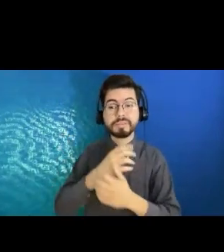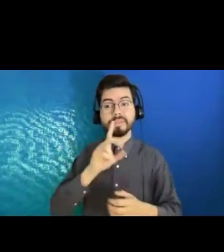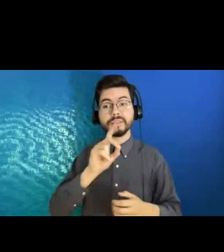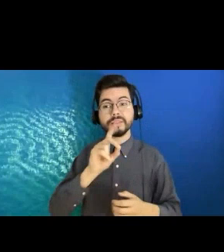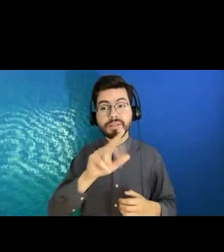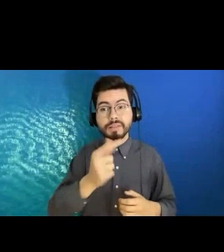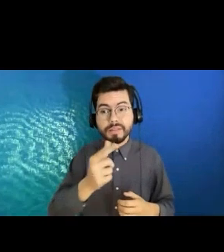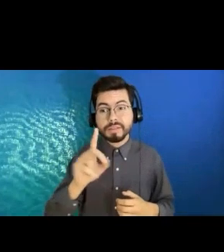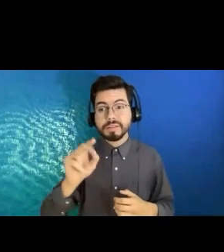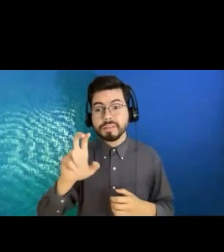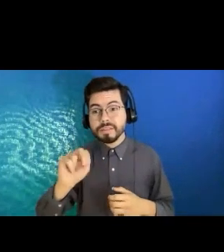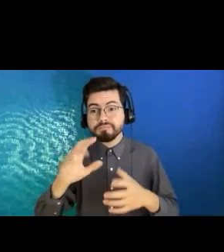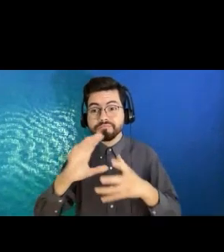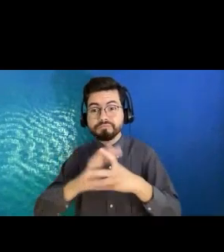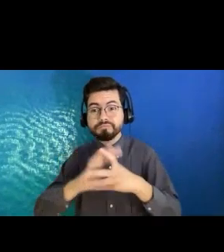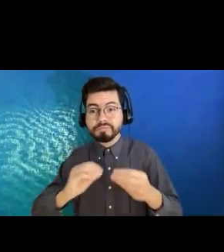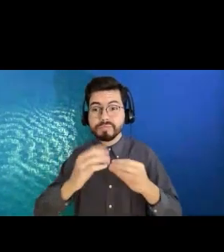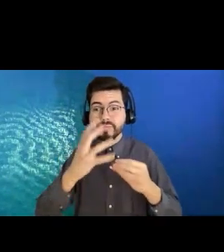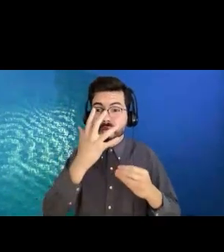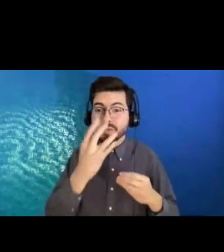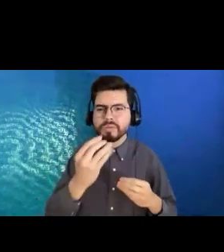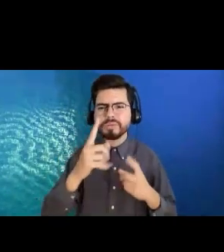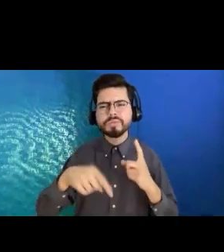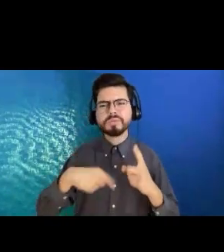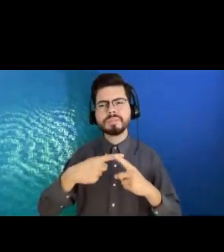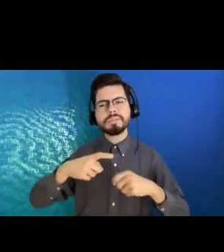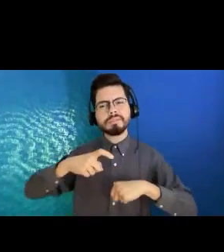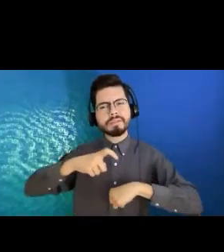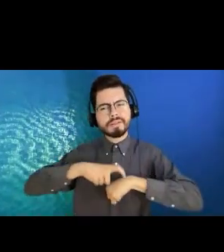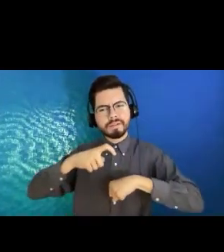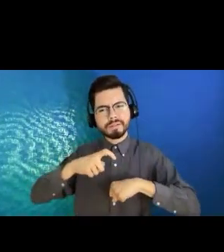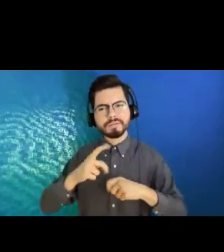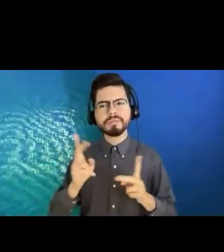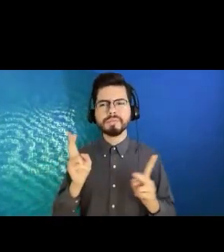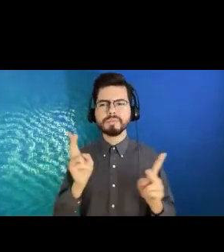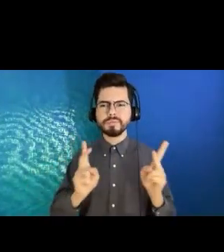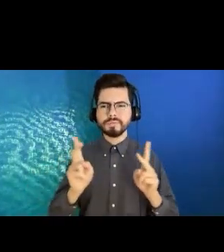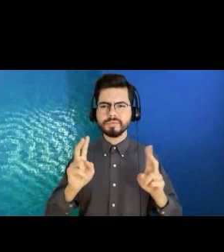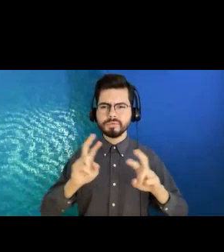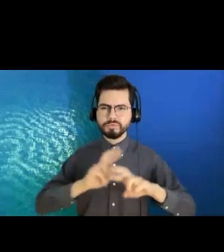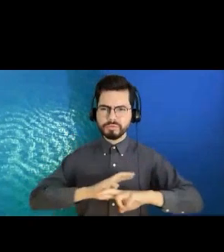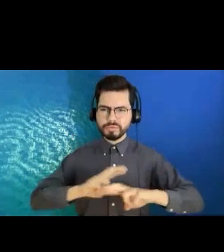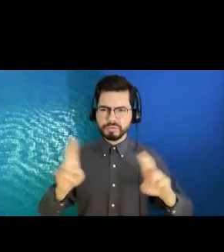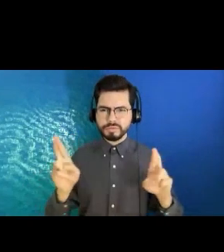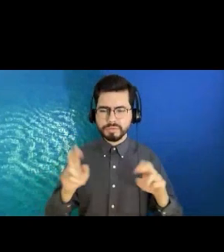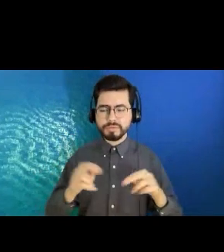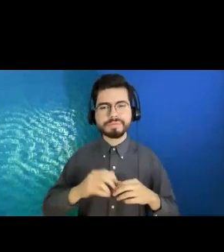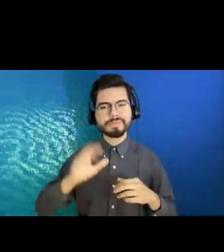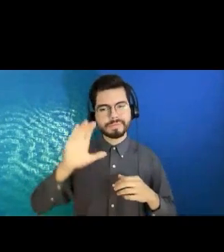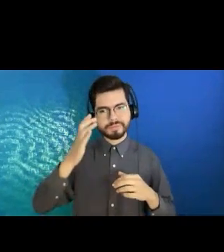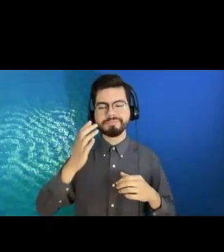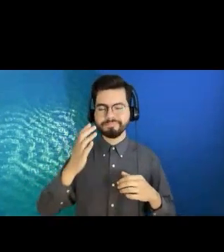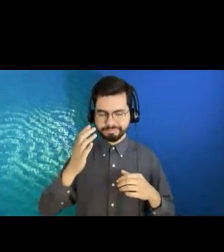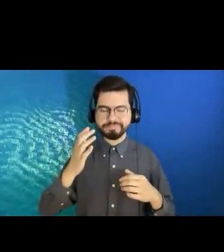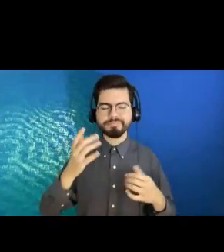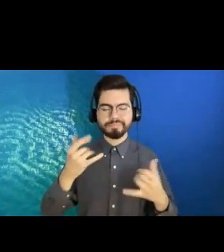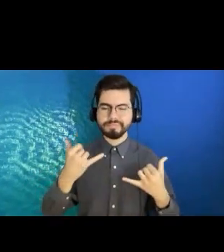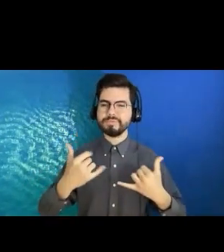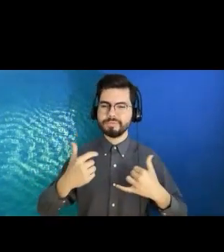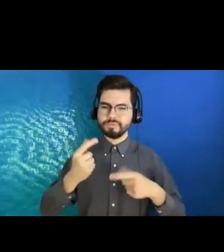myself, it's when the time's right, when people are ready. You know, it does seem like it's the right time